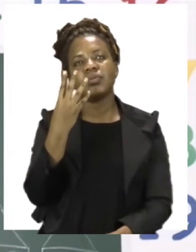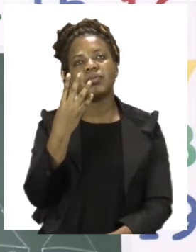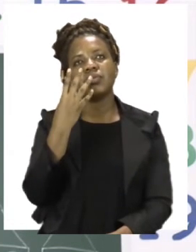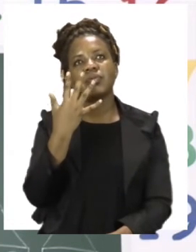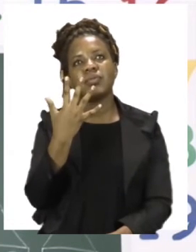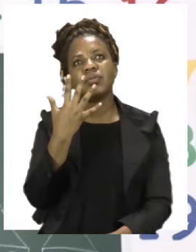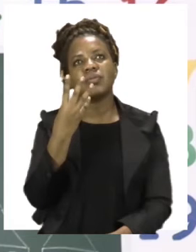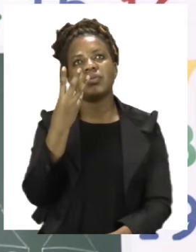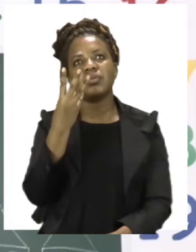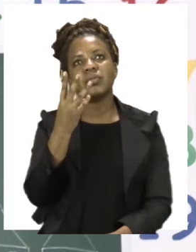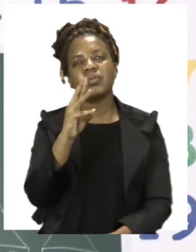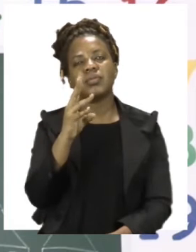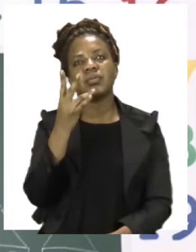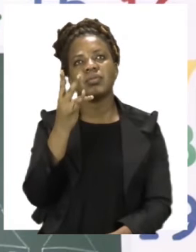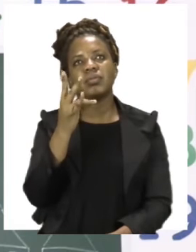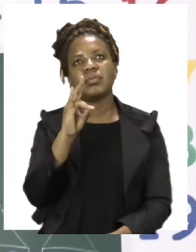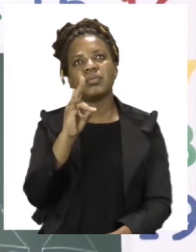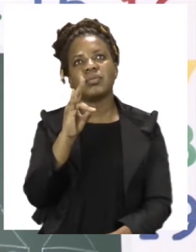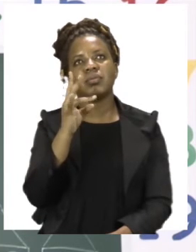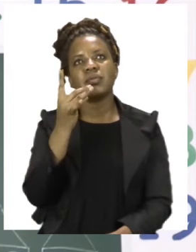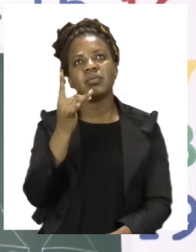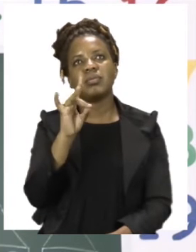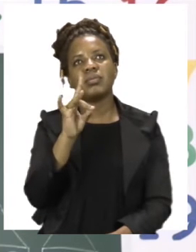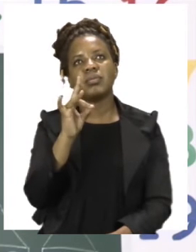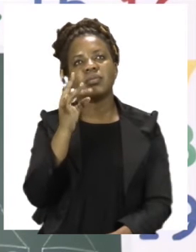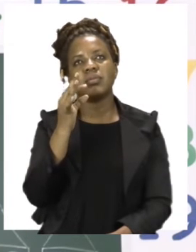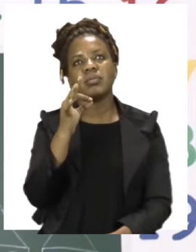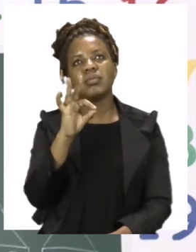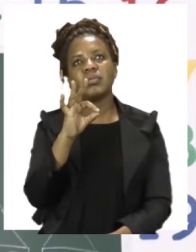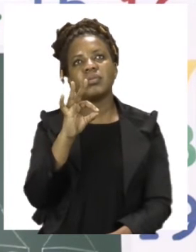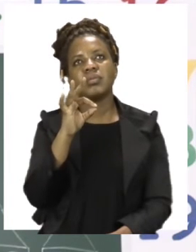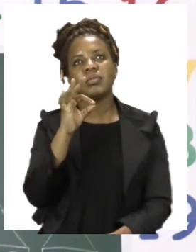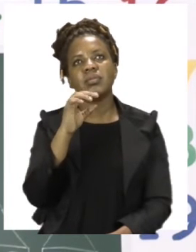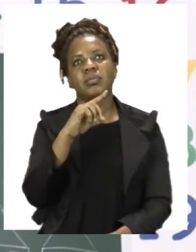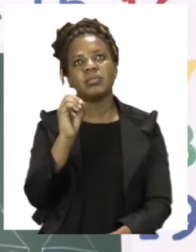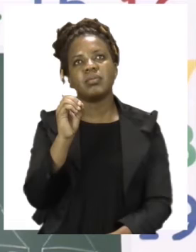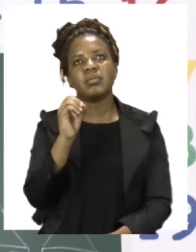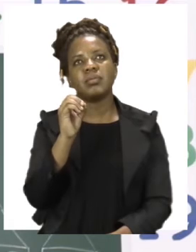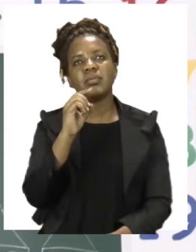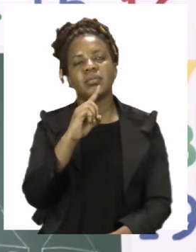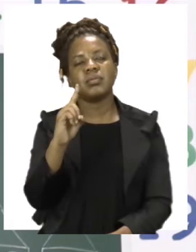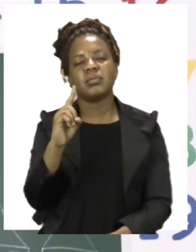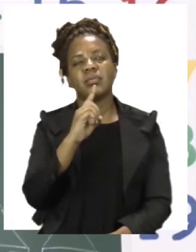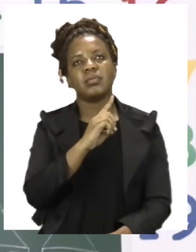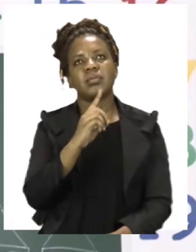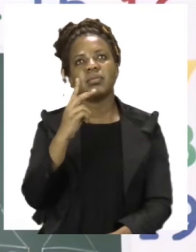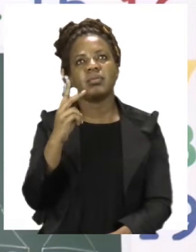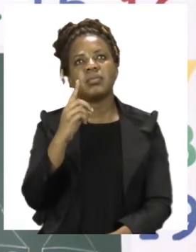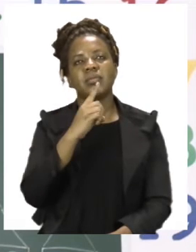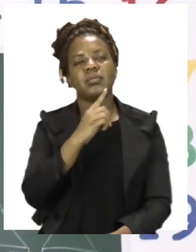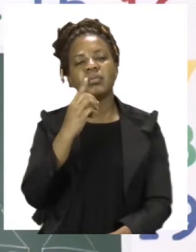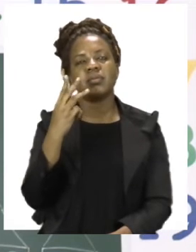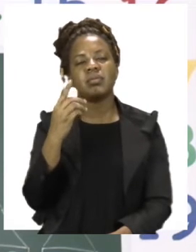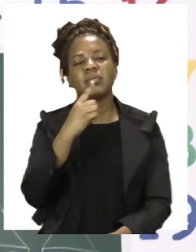4, 5, 6, 7, 8, 9, 10, 11,